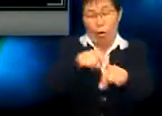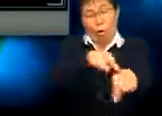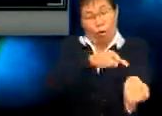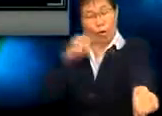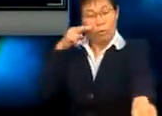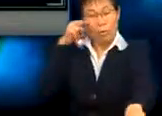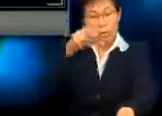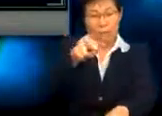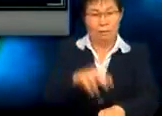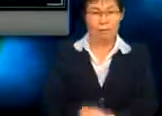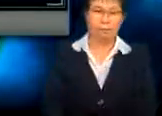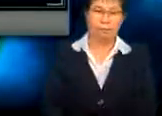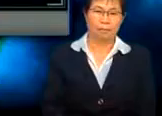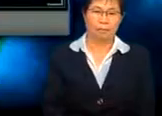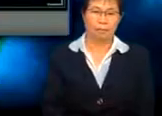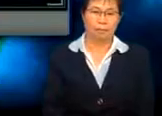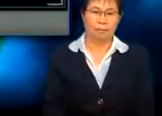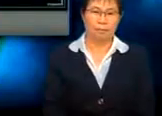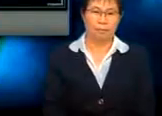long-sightedness.